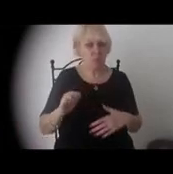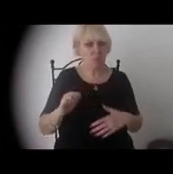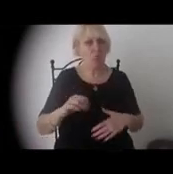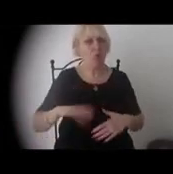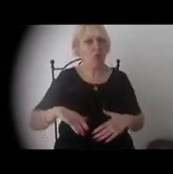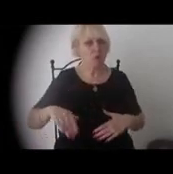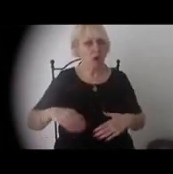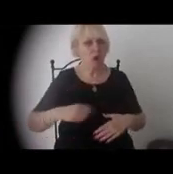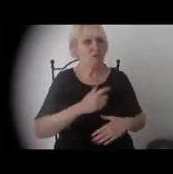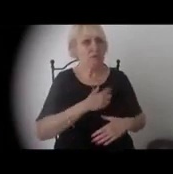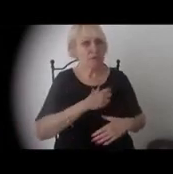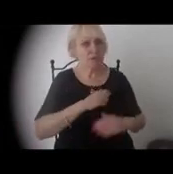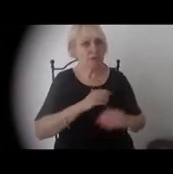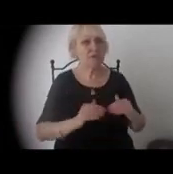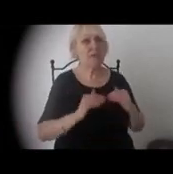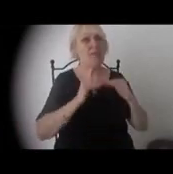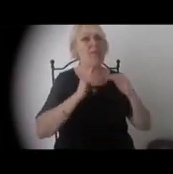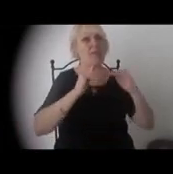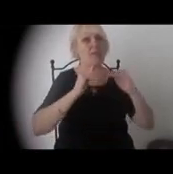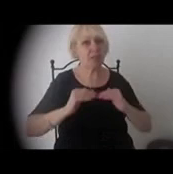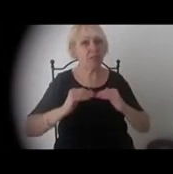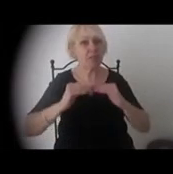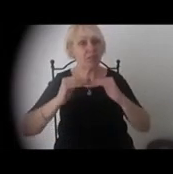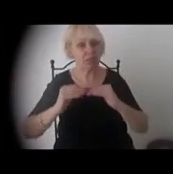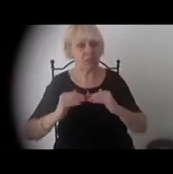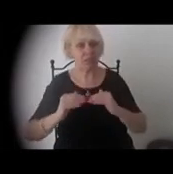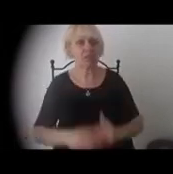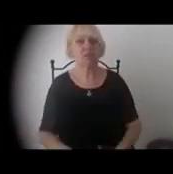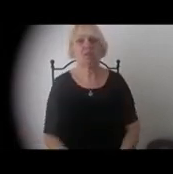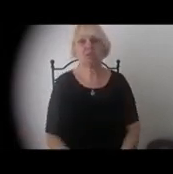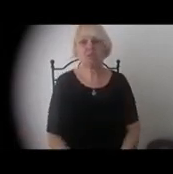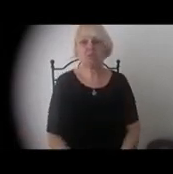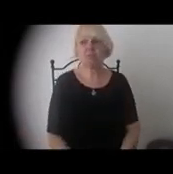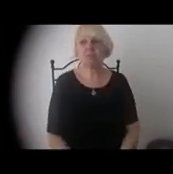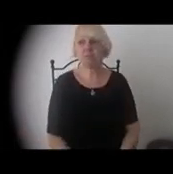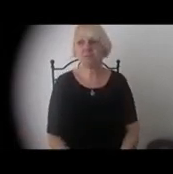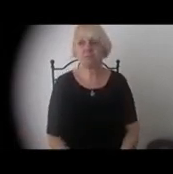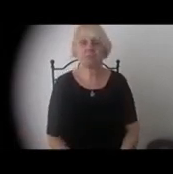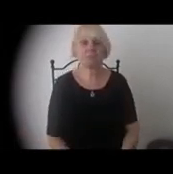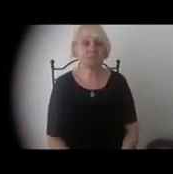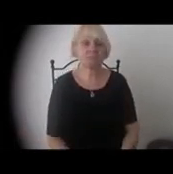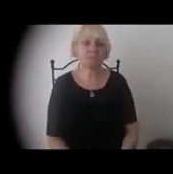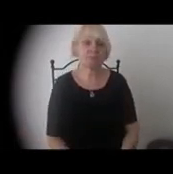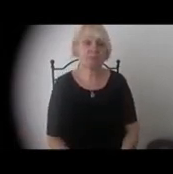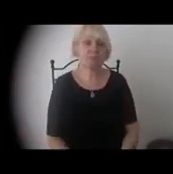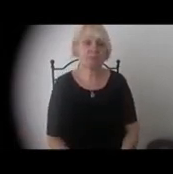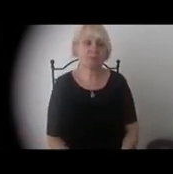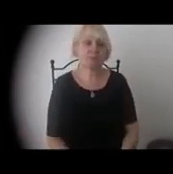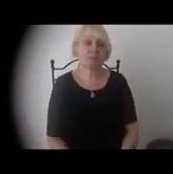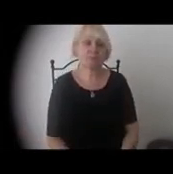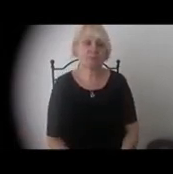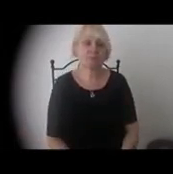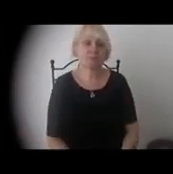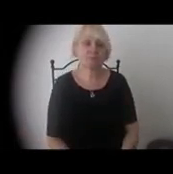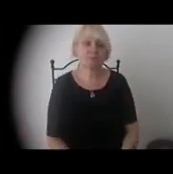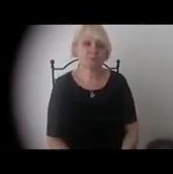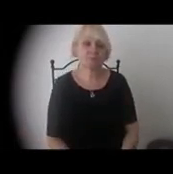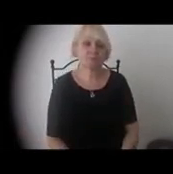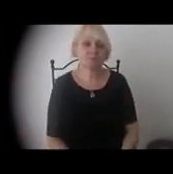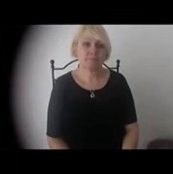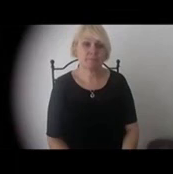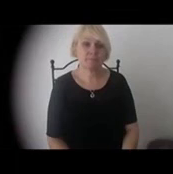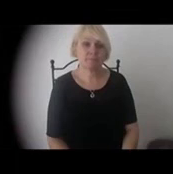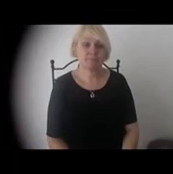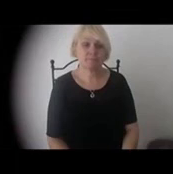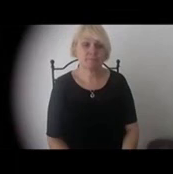lead to some sort of soothing and calming of that anxiety as well. I think another